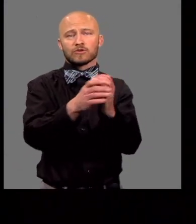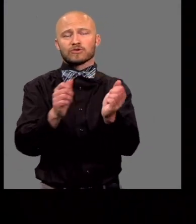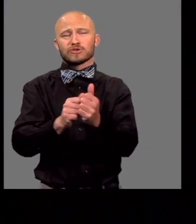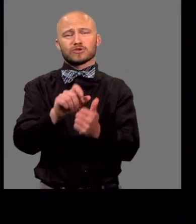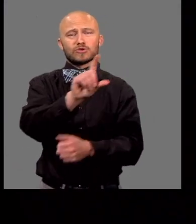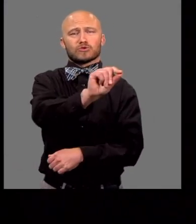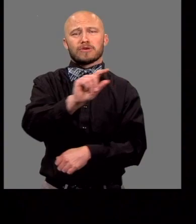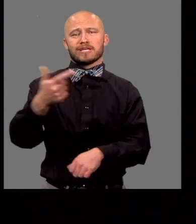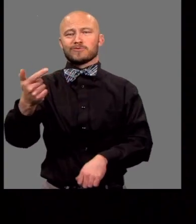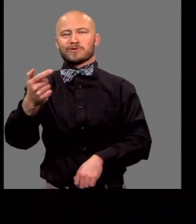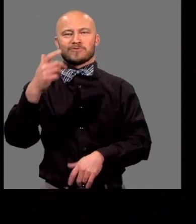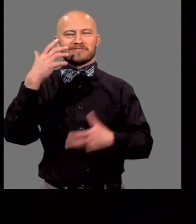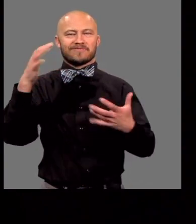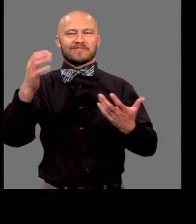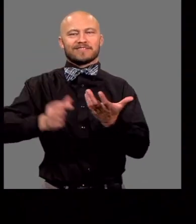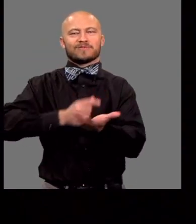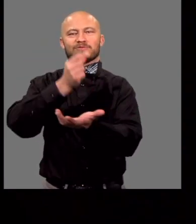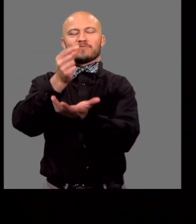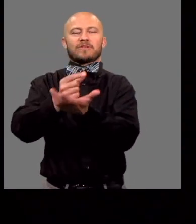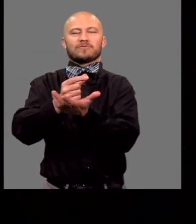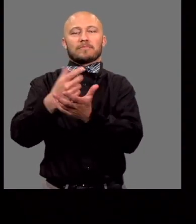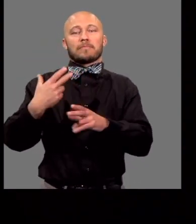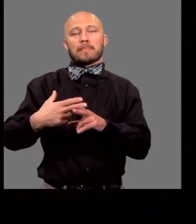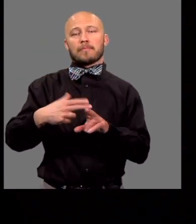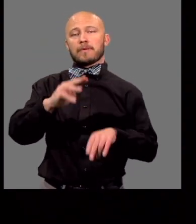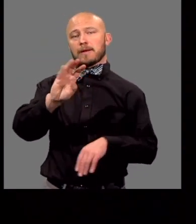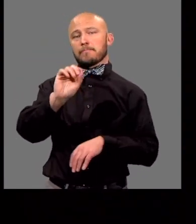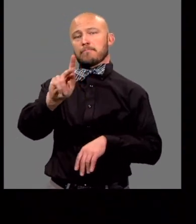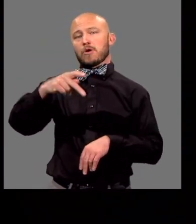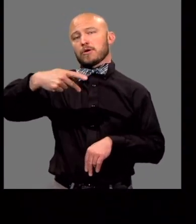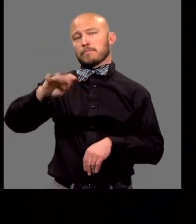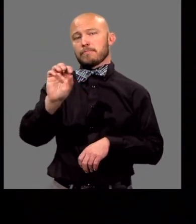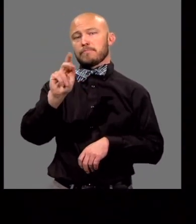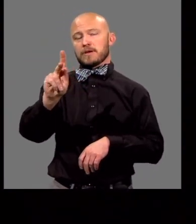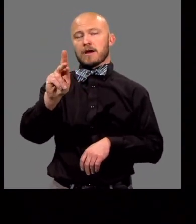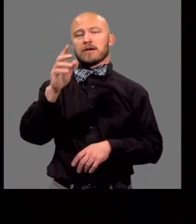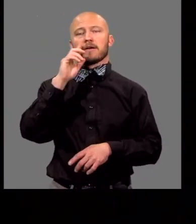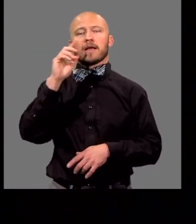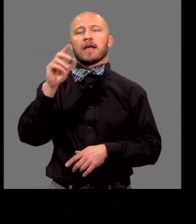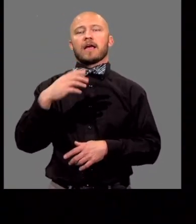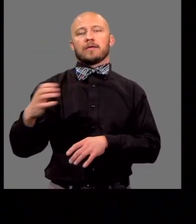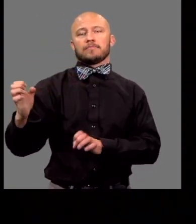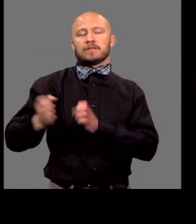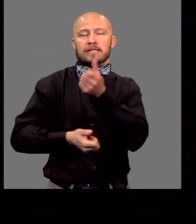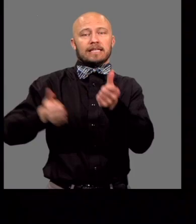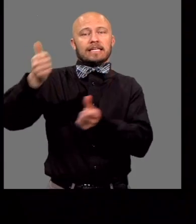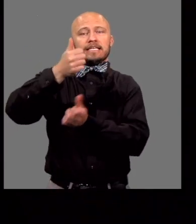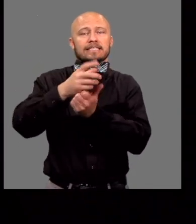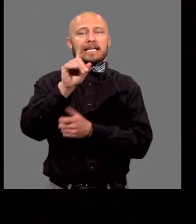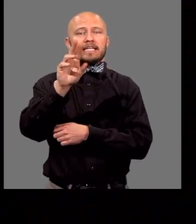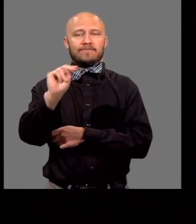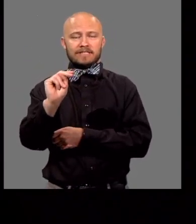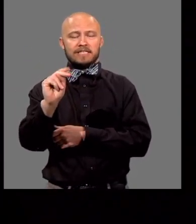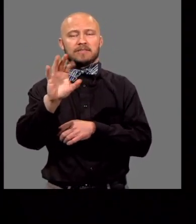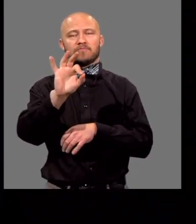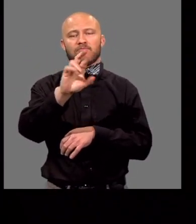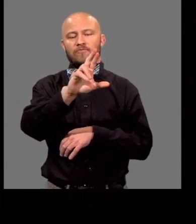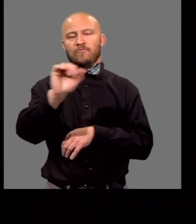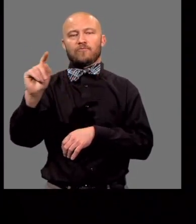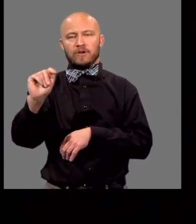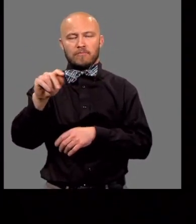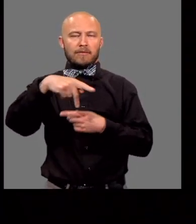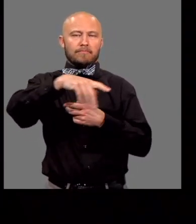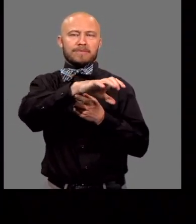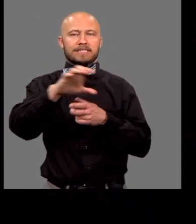Congratulations to our 2021 graduates. My name is Mark Peacock. I'm the Executive Dean of the Fremont Campus of PCC.